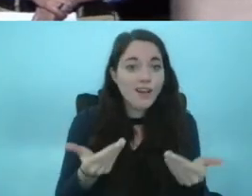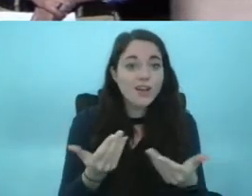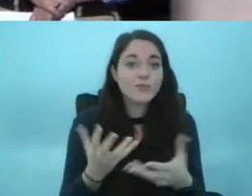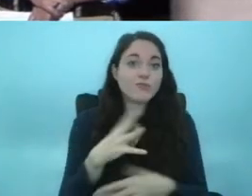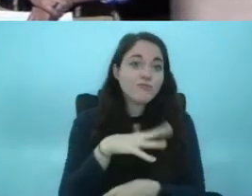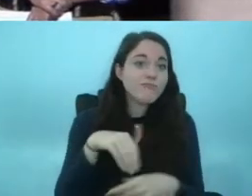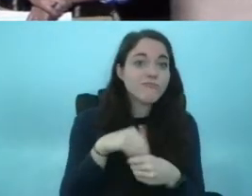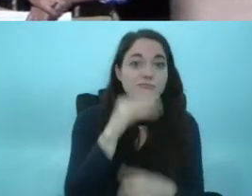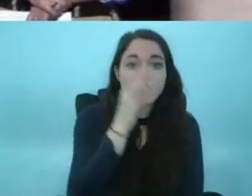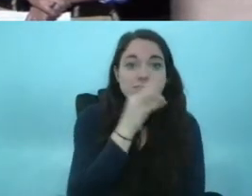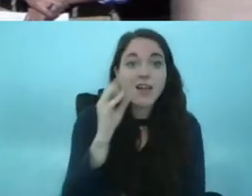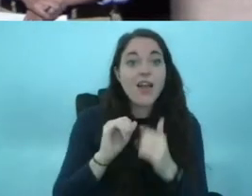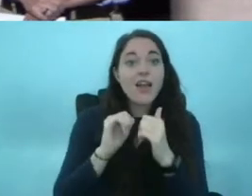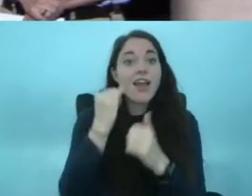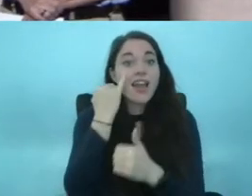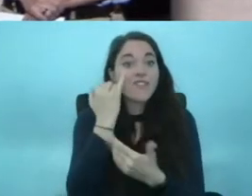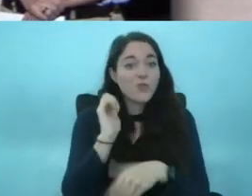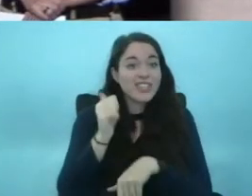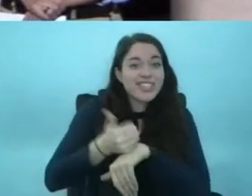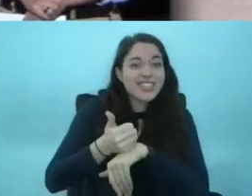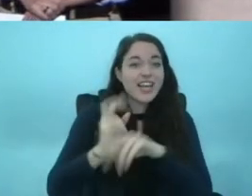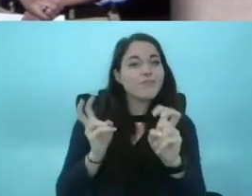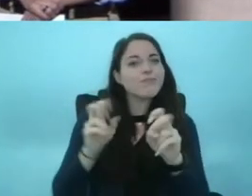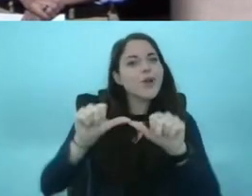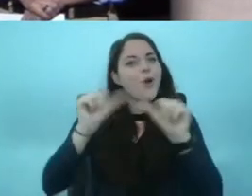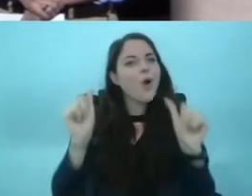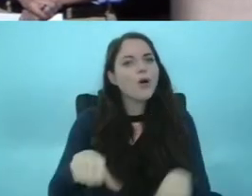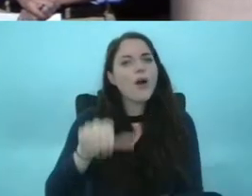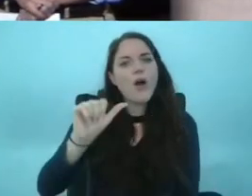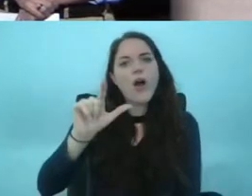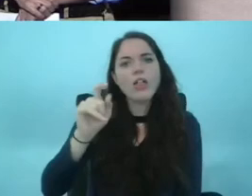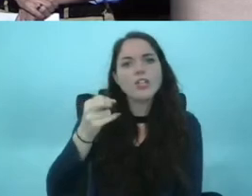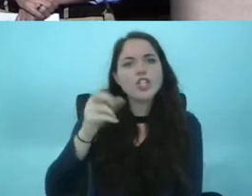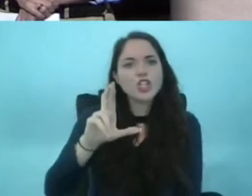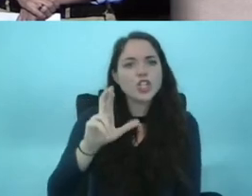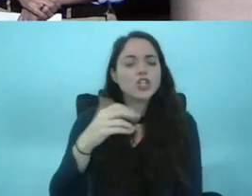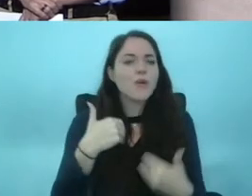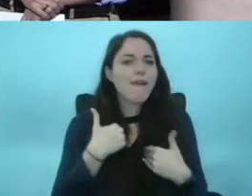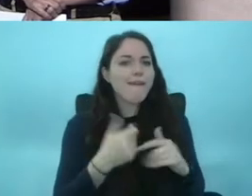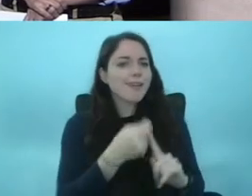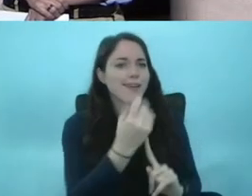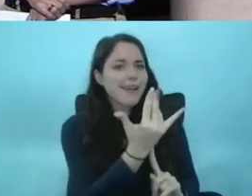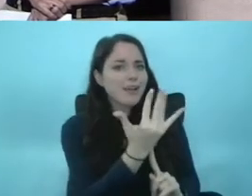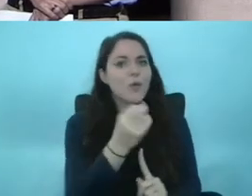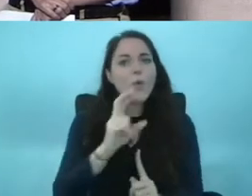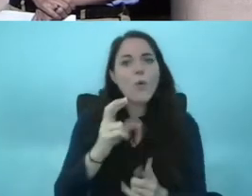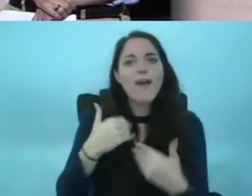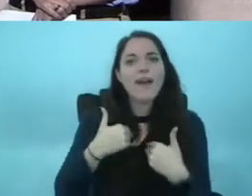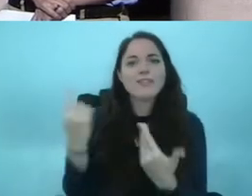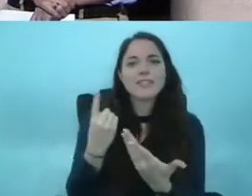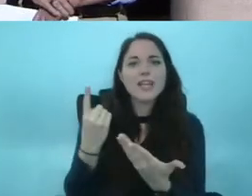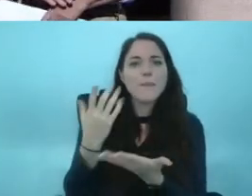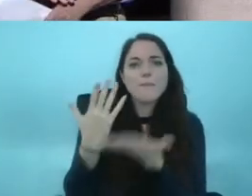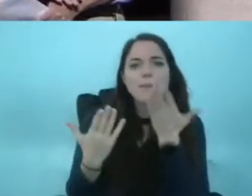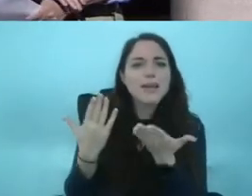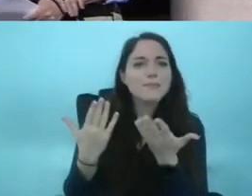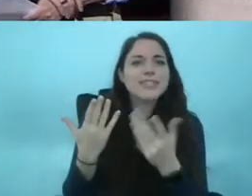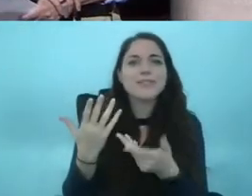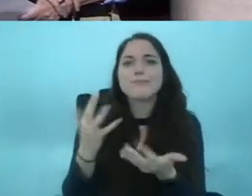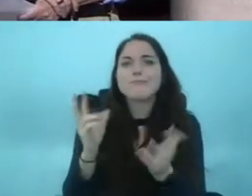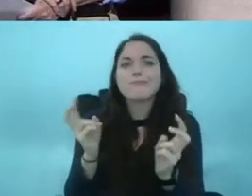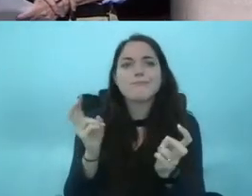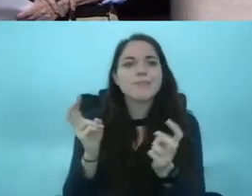altar, you can light a candle. You can have some greenery around you. However, we'll set the sacred stage for where you